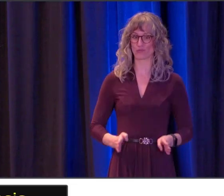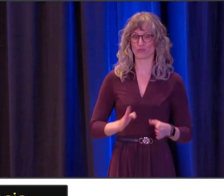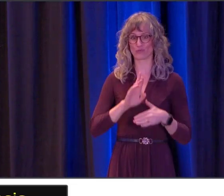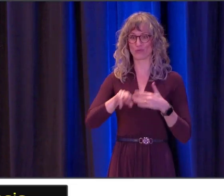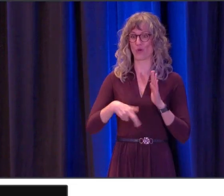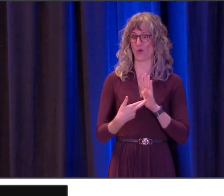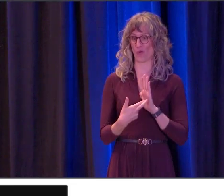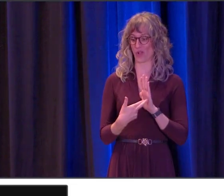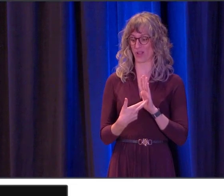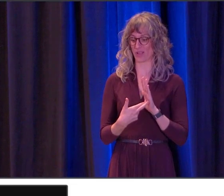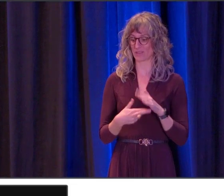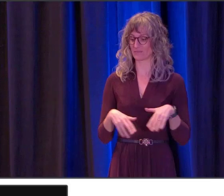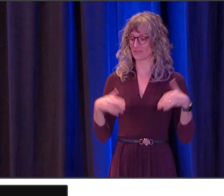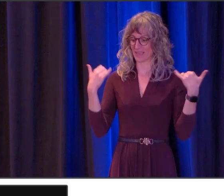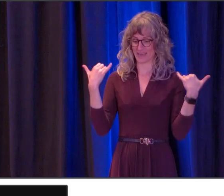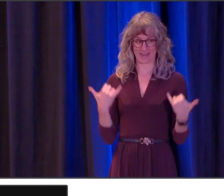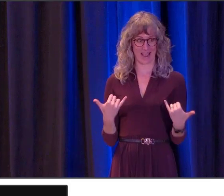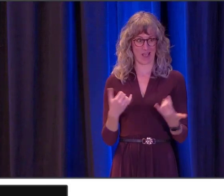report.